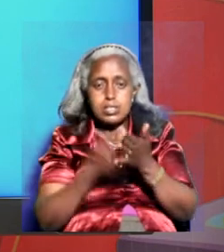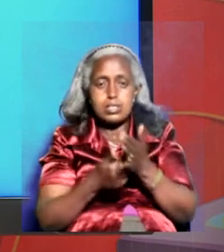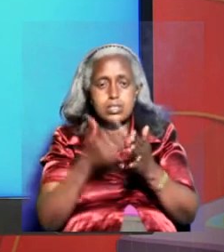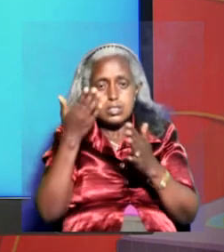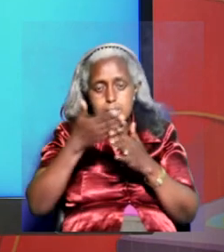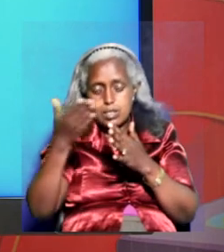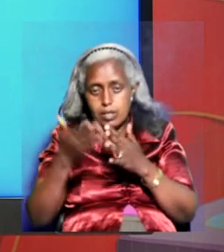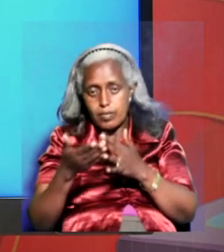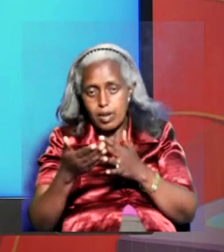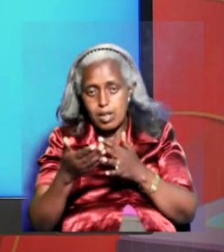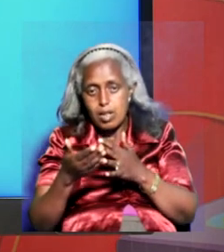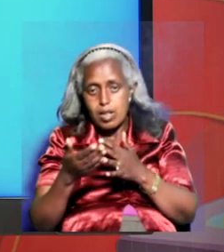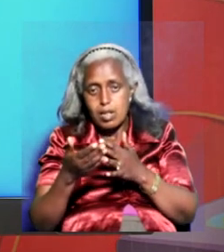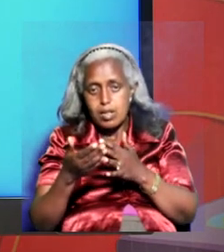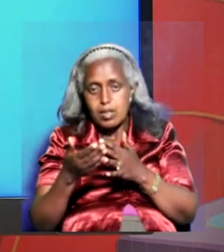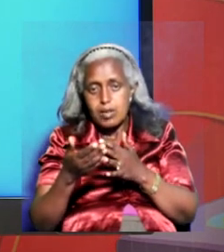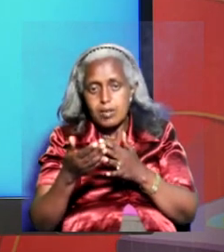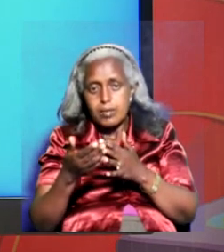that